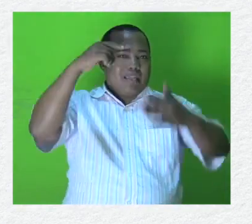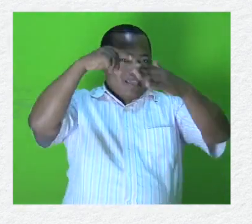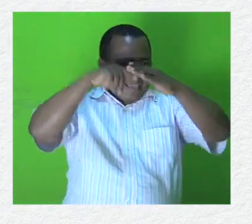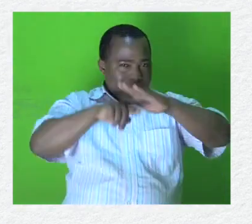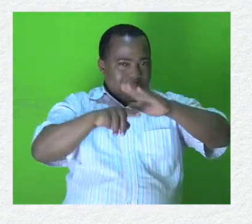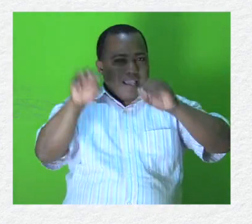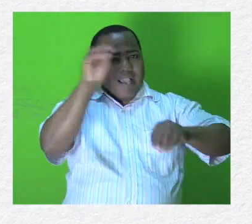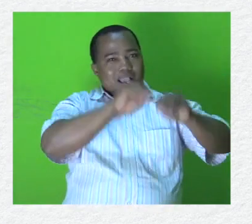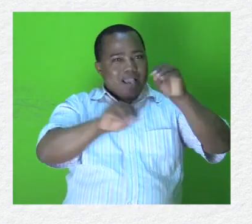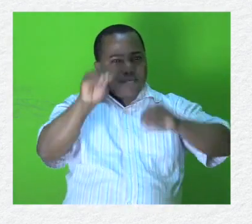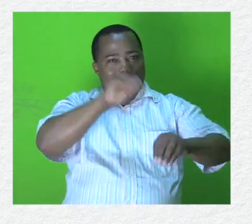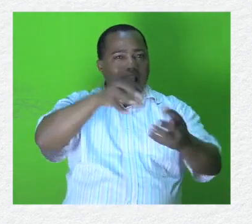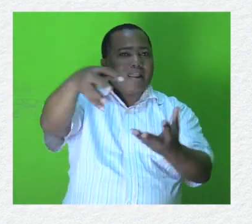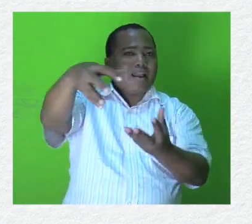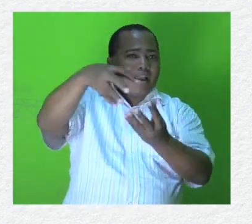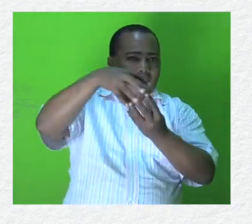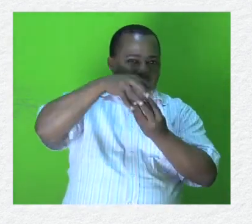in a chemical combination.